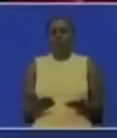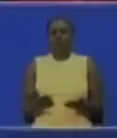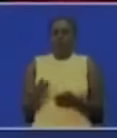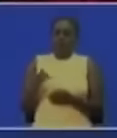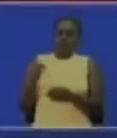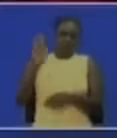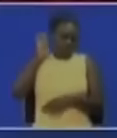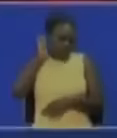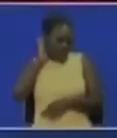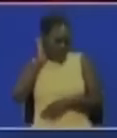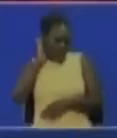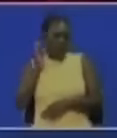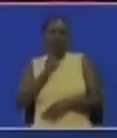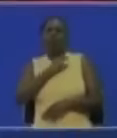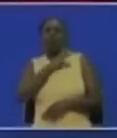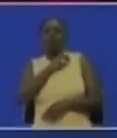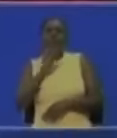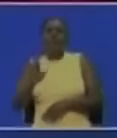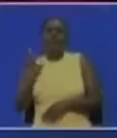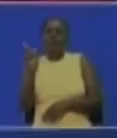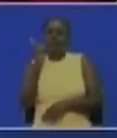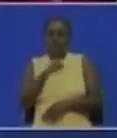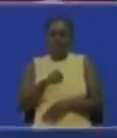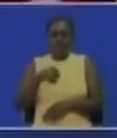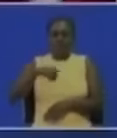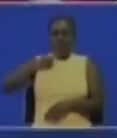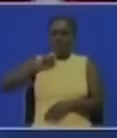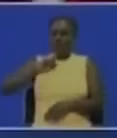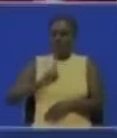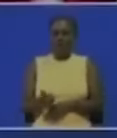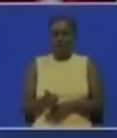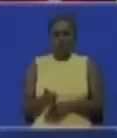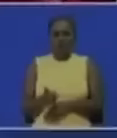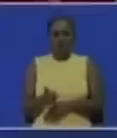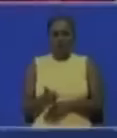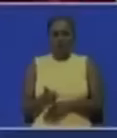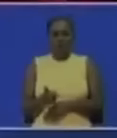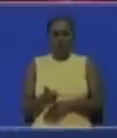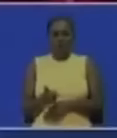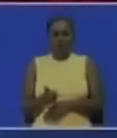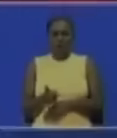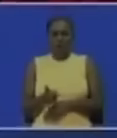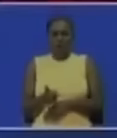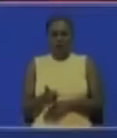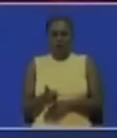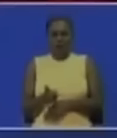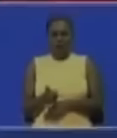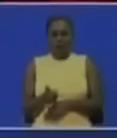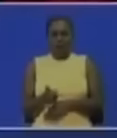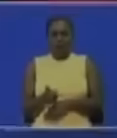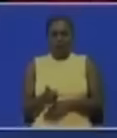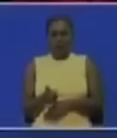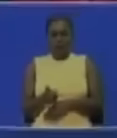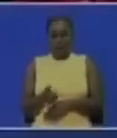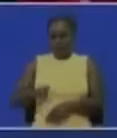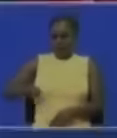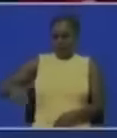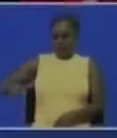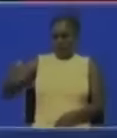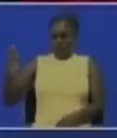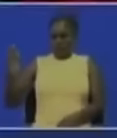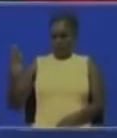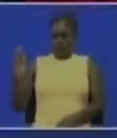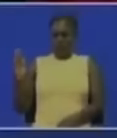request and I have directed, in fact, before I move to this room, I've directed the County